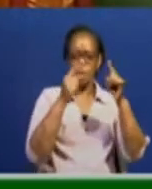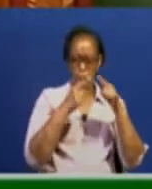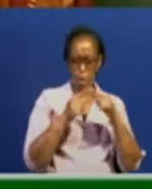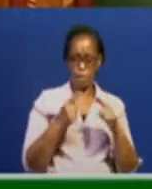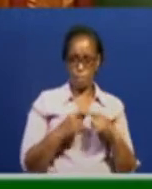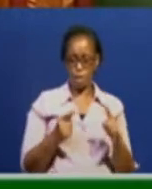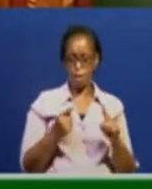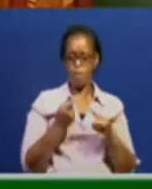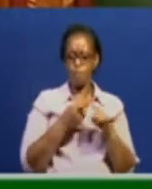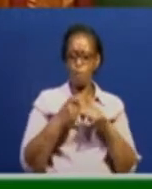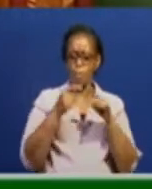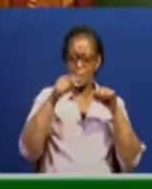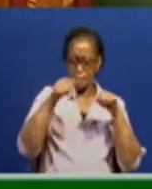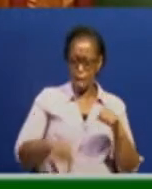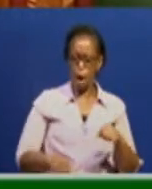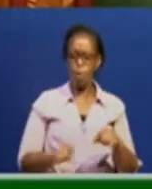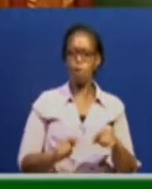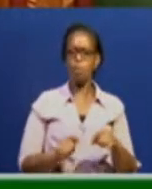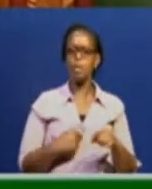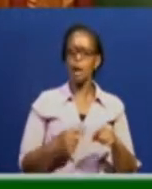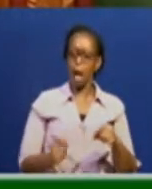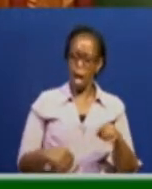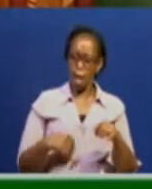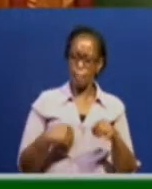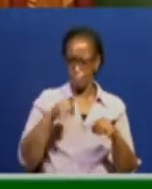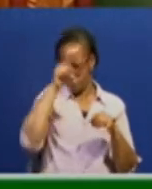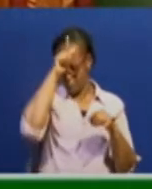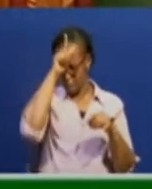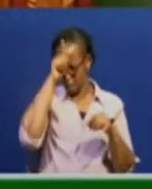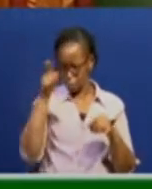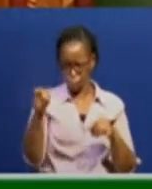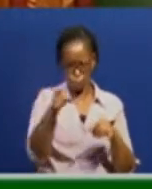all the way to this capital of Nairobi. On the